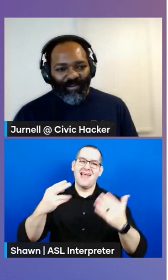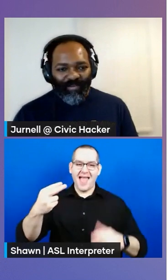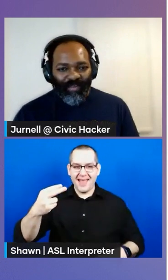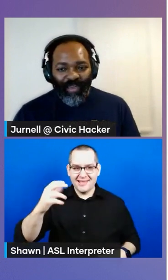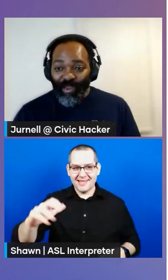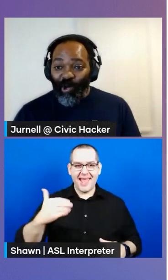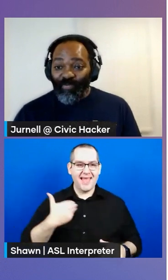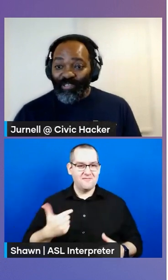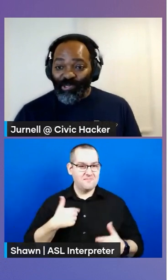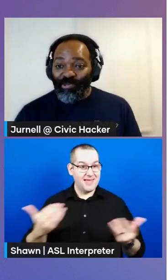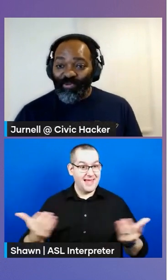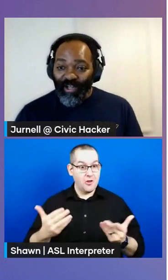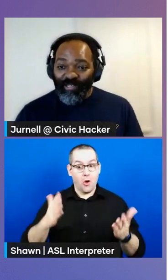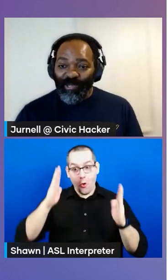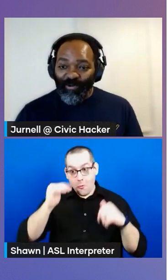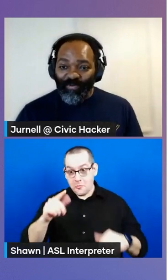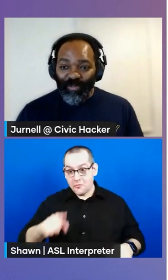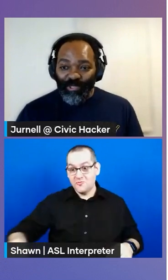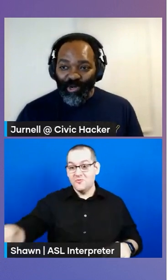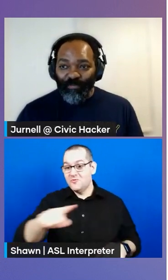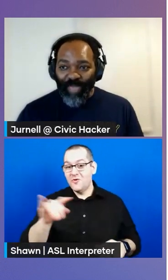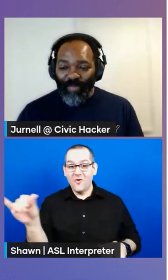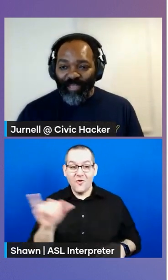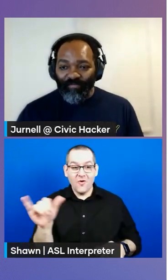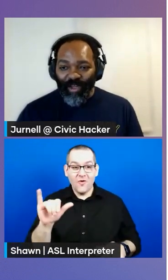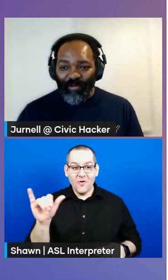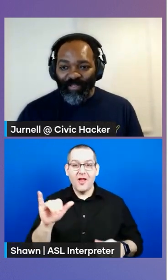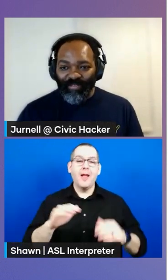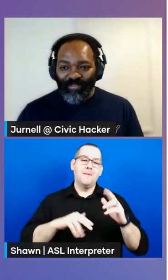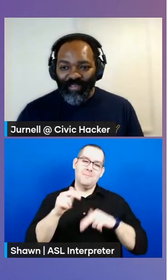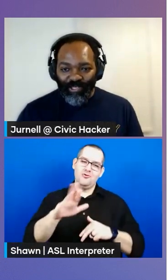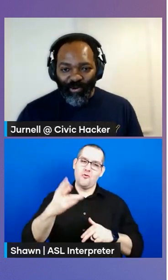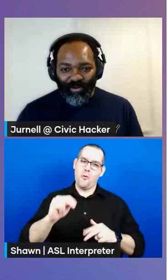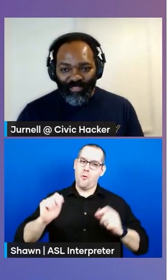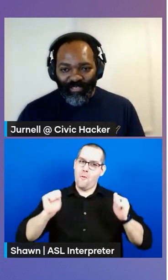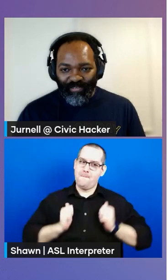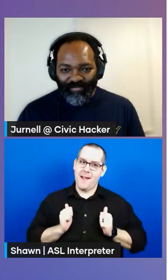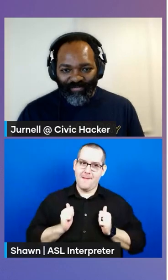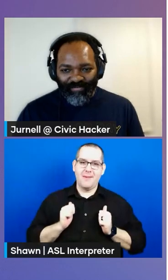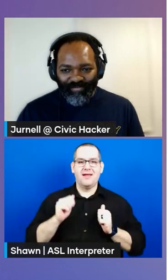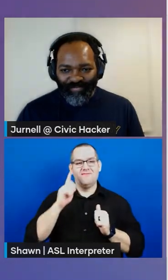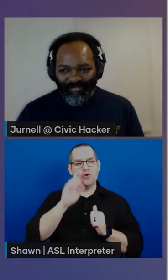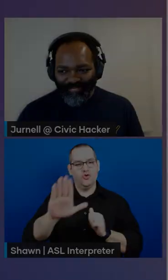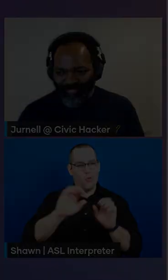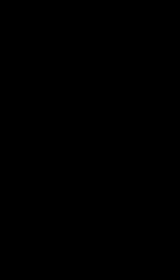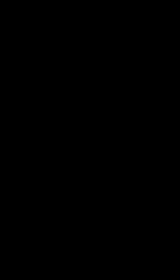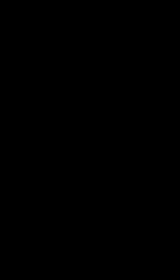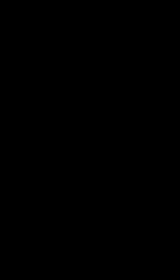me in this talk, and I hope that you also build your own backpack environment at your organization.